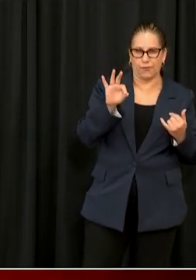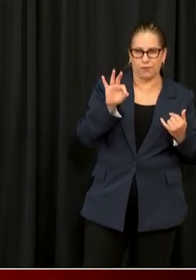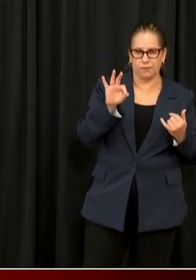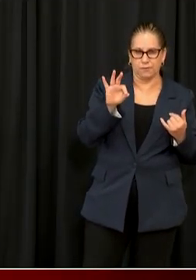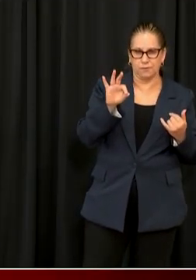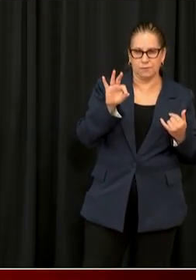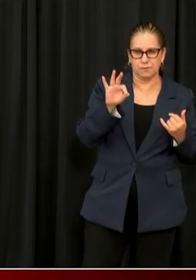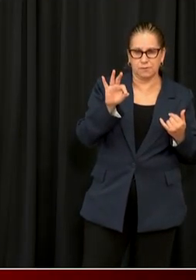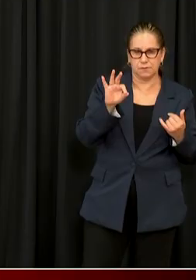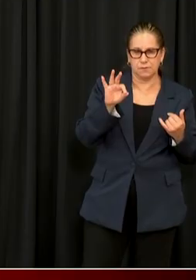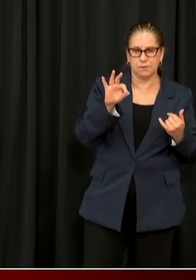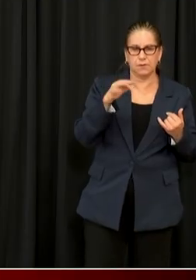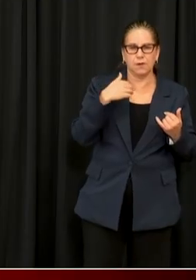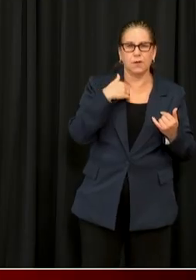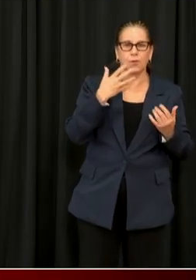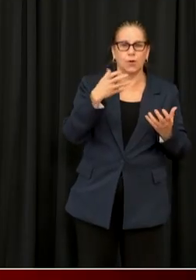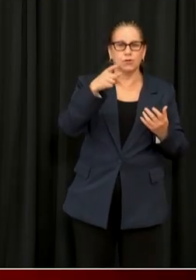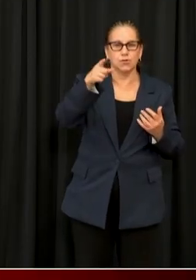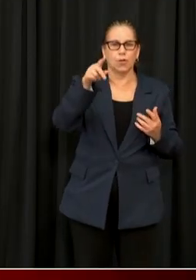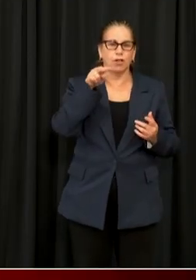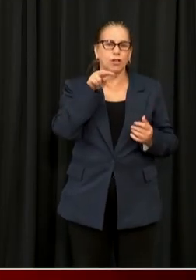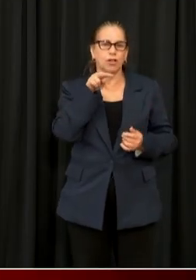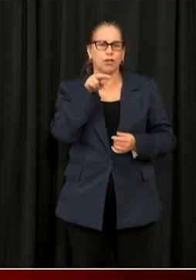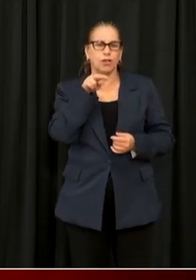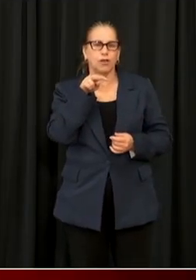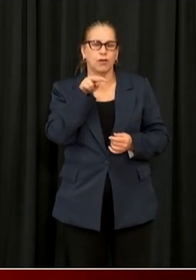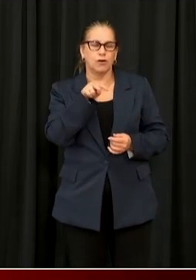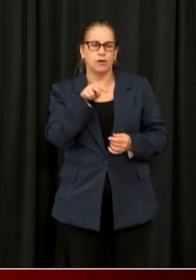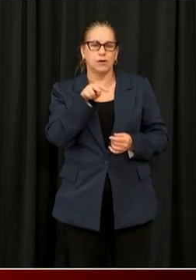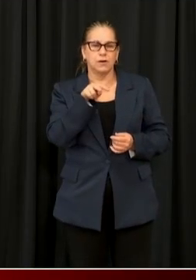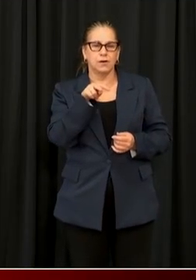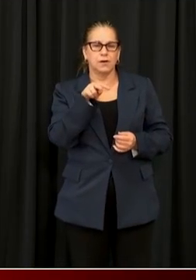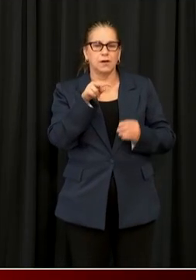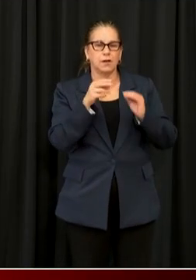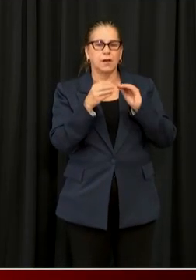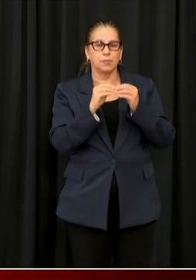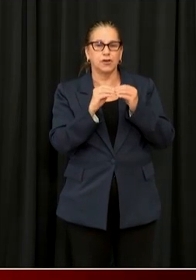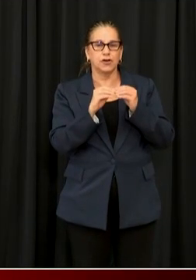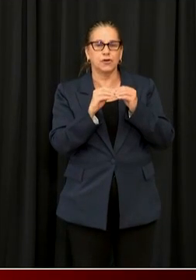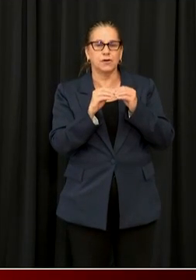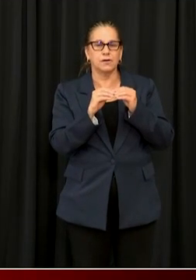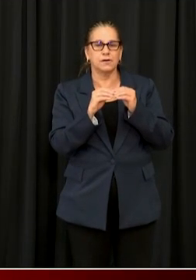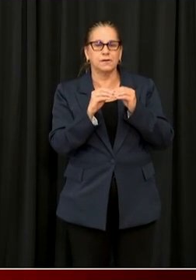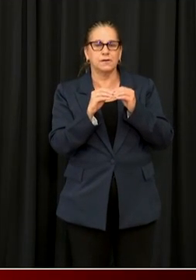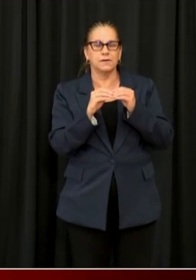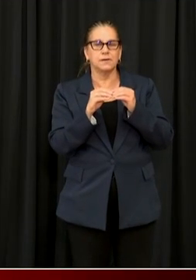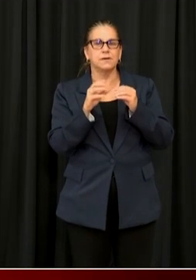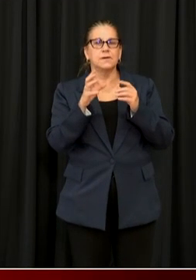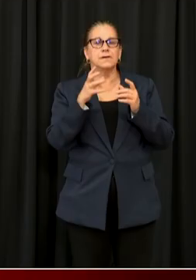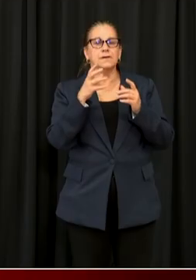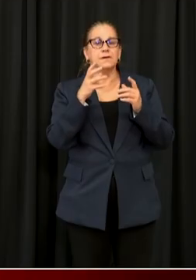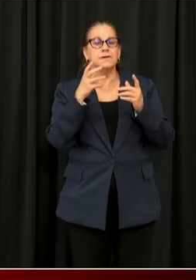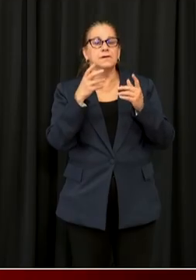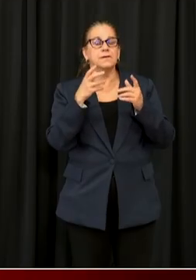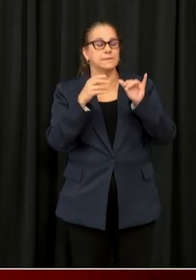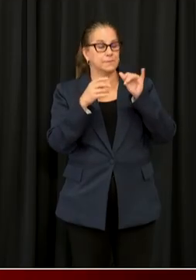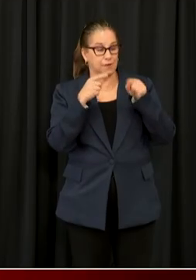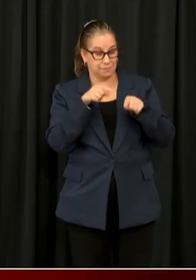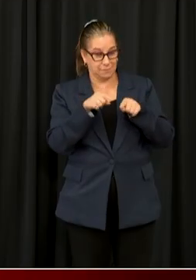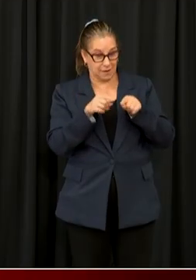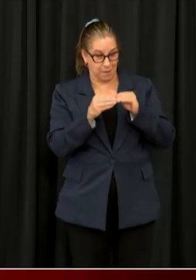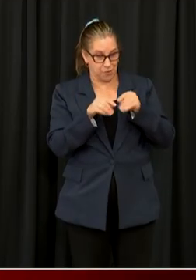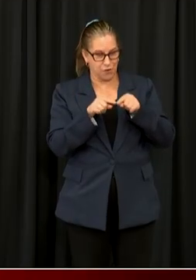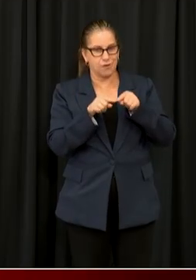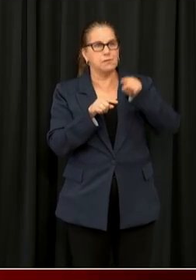that, when you hover over any of those dots, it's going to tell you exactly which date it refers to. So you remember we